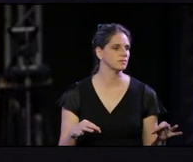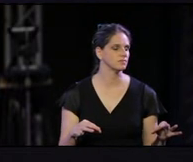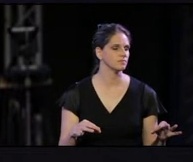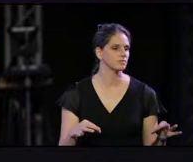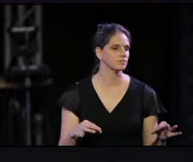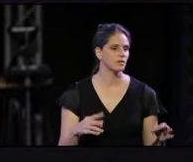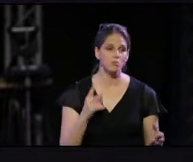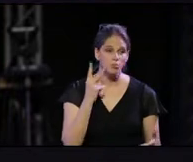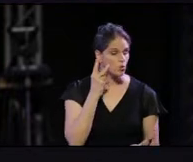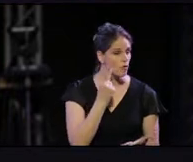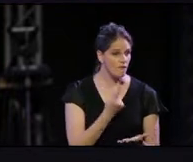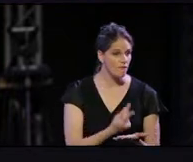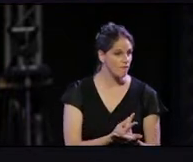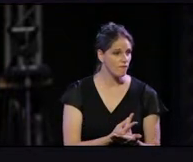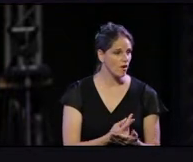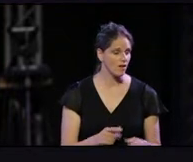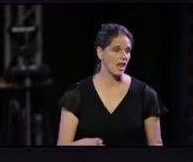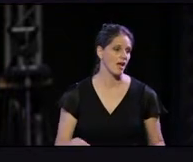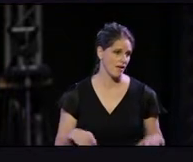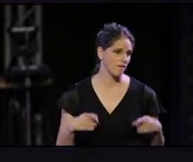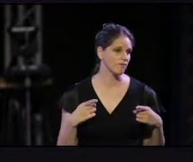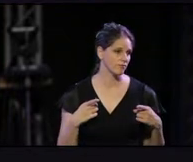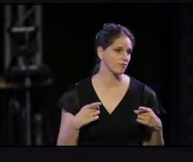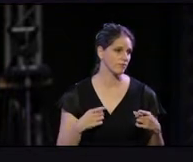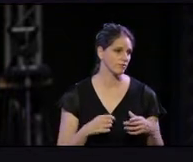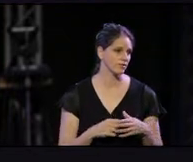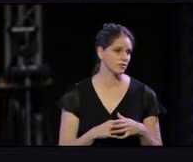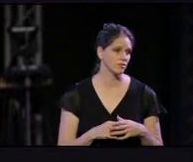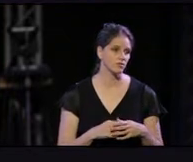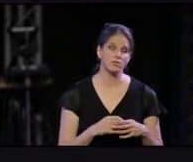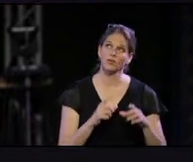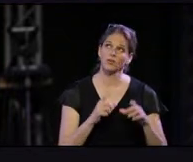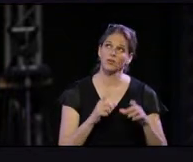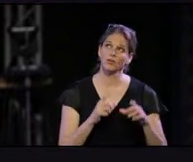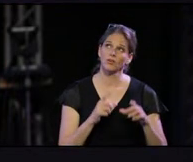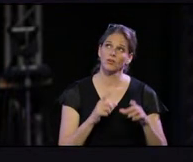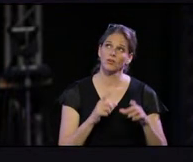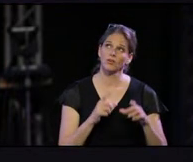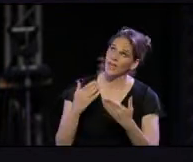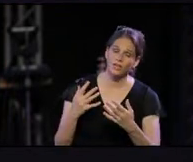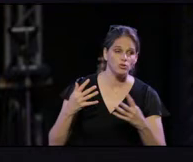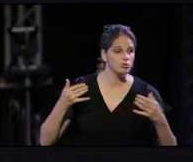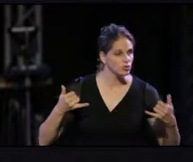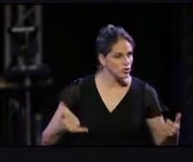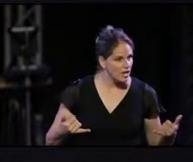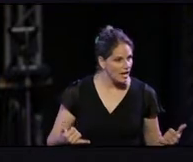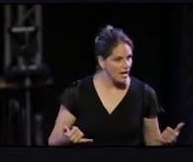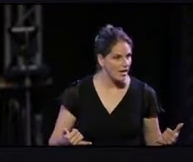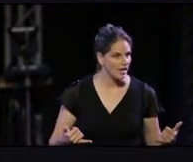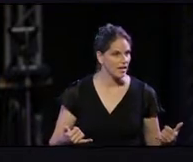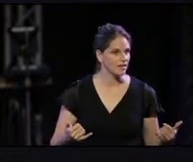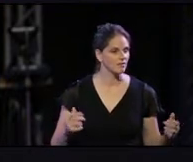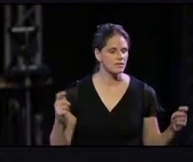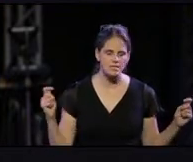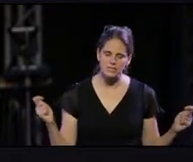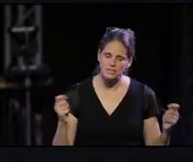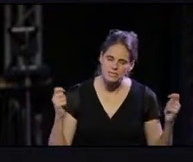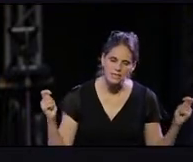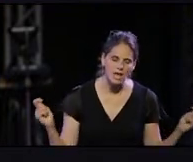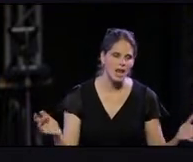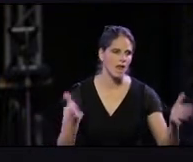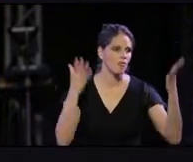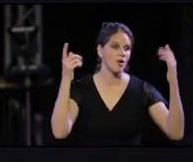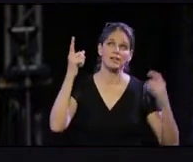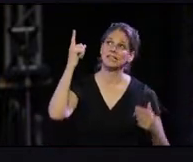this proof of life. Lord, thank you that today we can celebrate he is